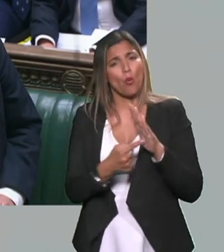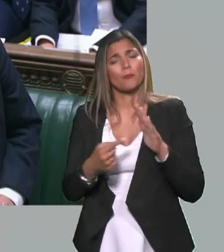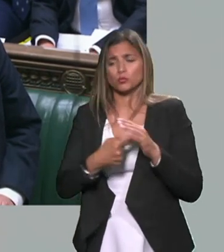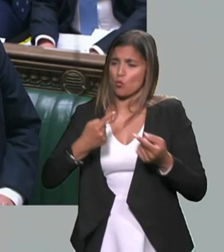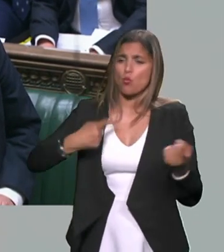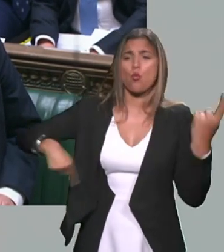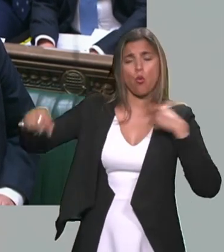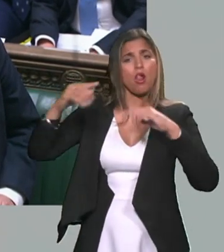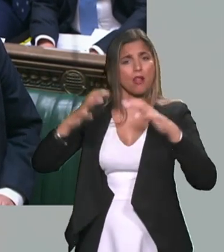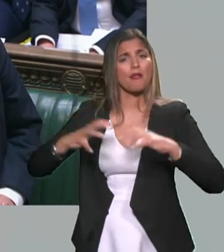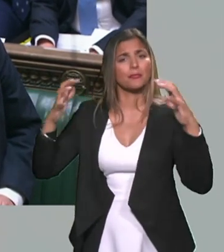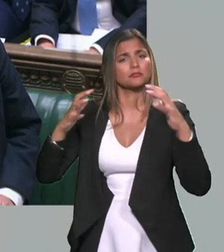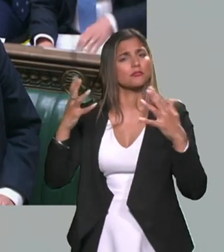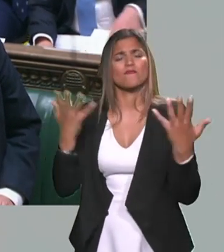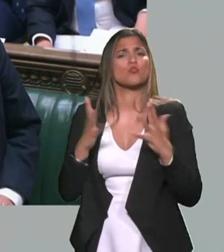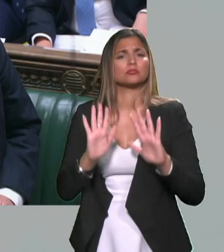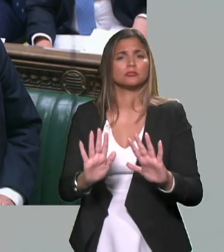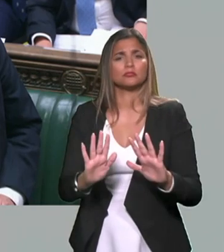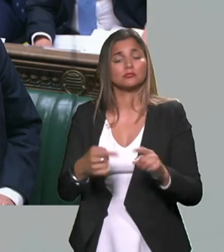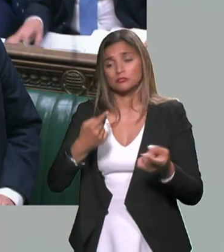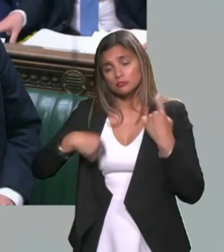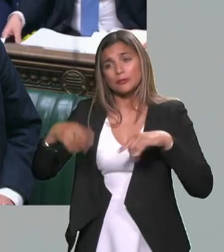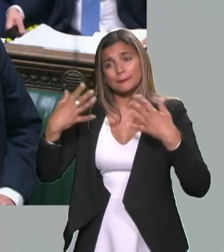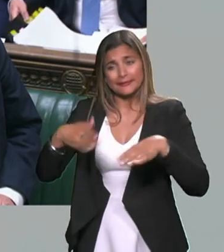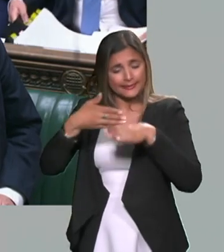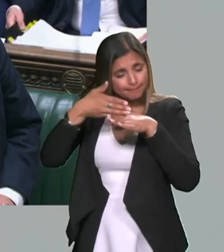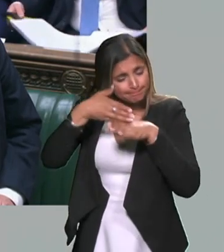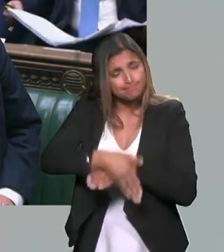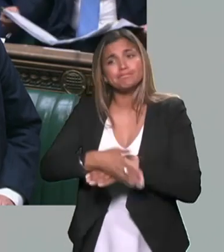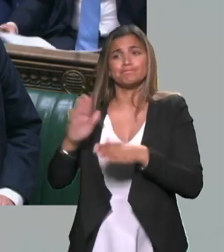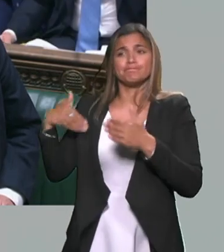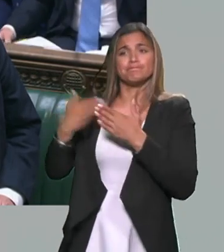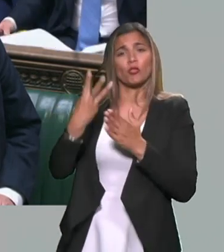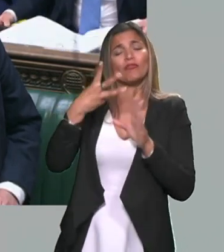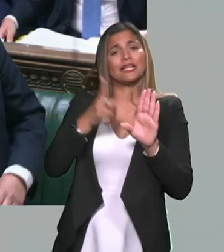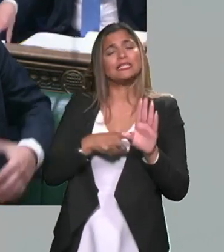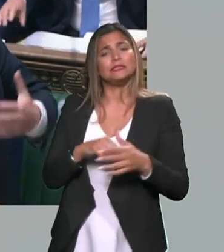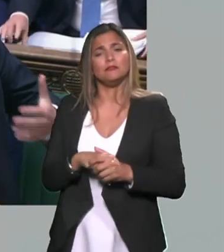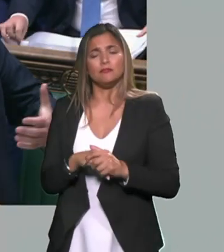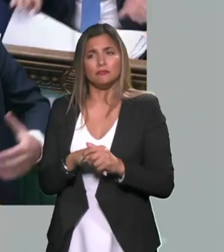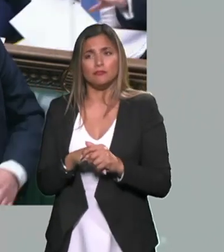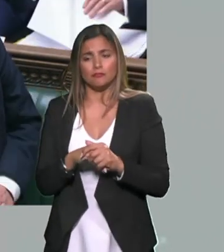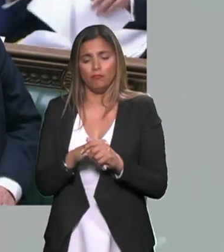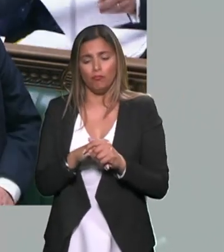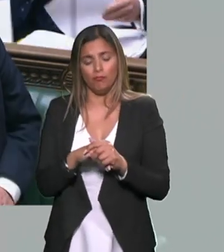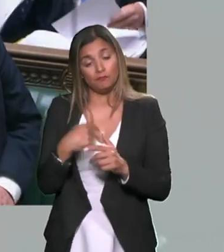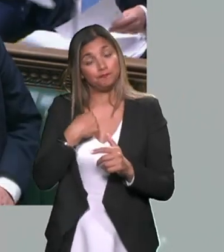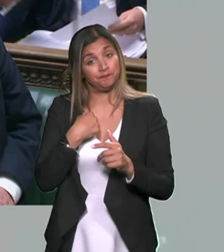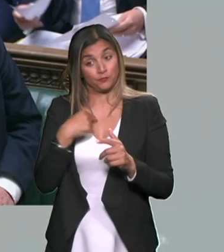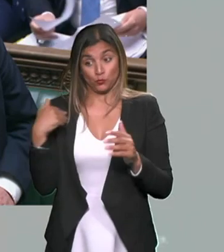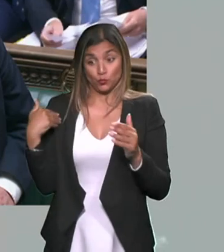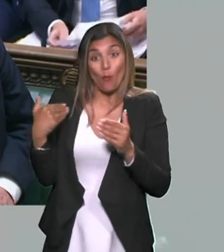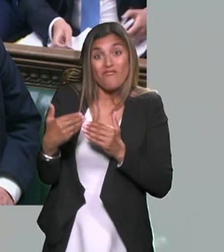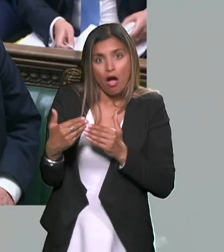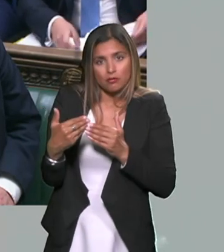and it's something that we have worked on very hard over the last 3 years. And what we have done